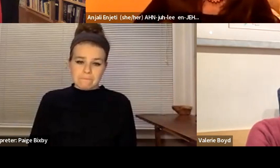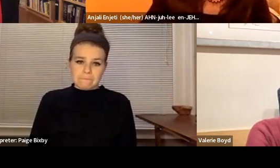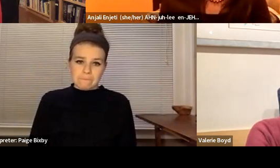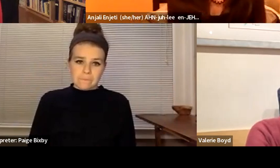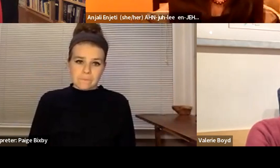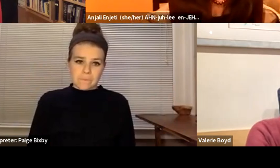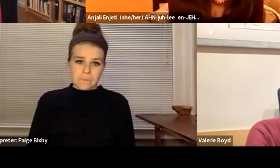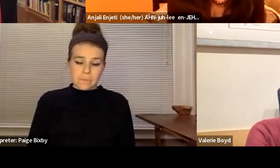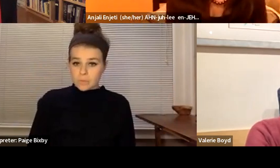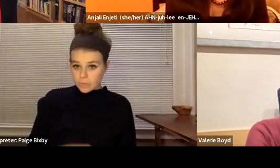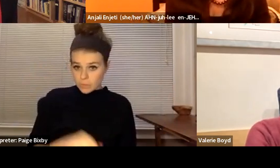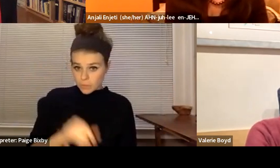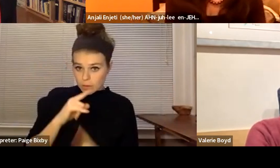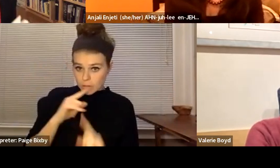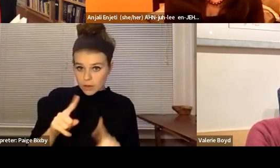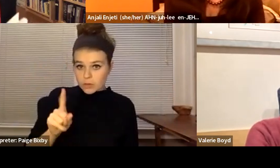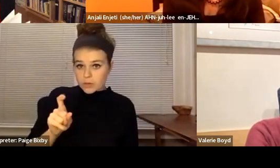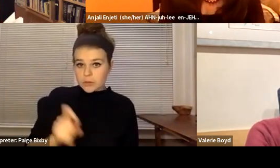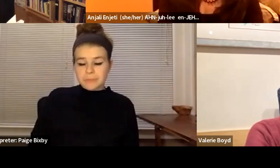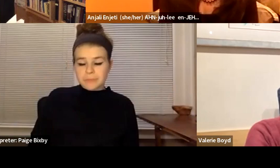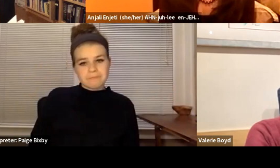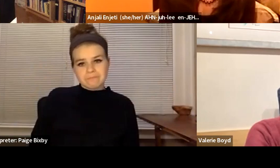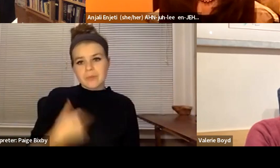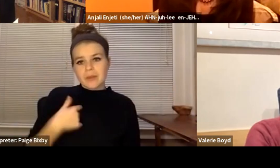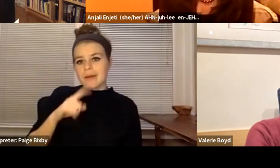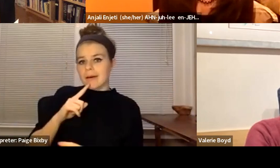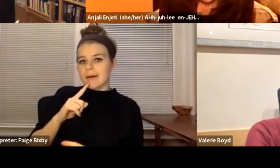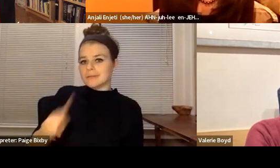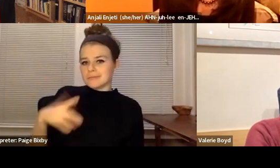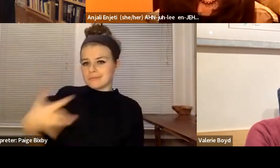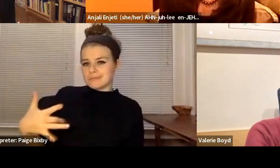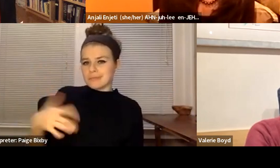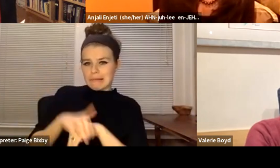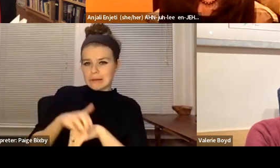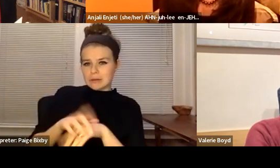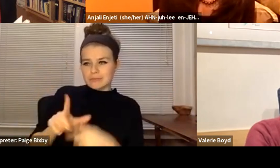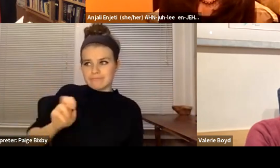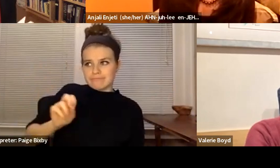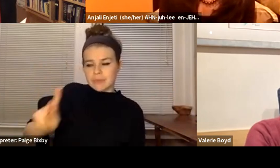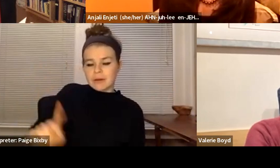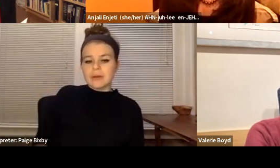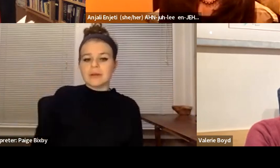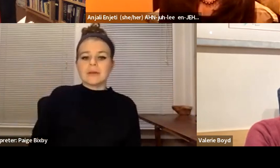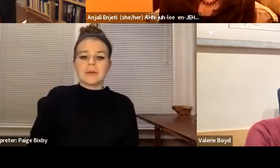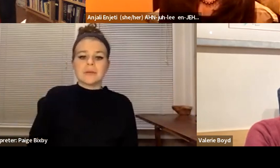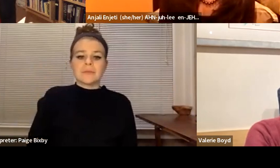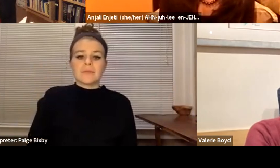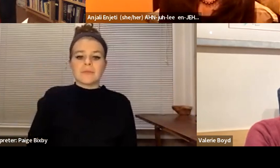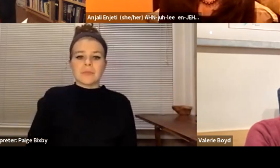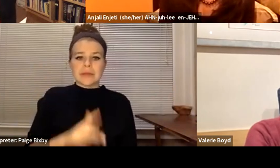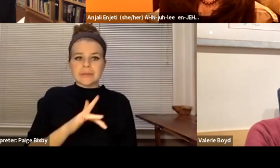But that is not the answer. I answer her, usually in English. The space blooming